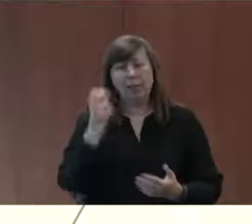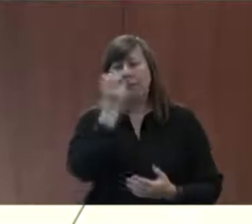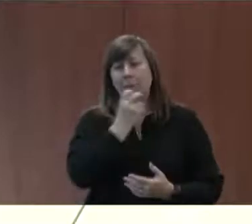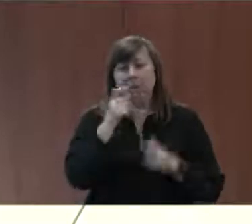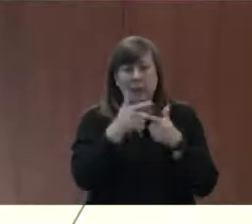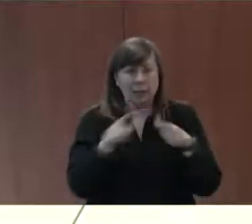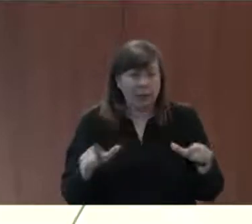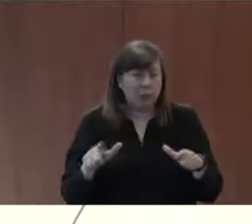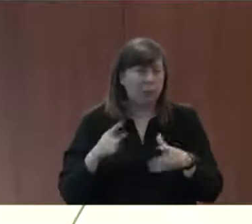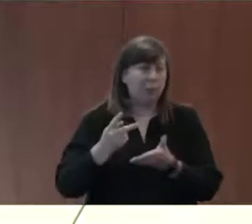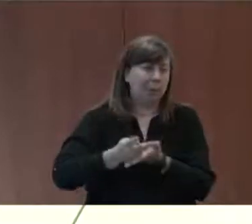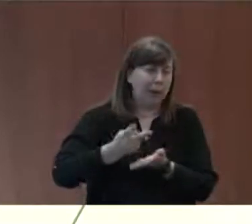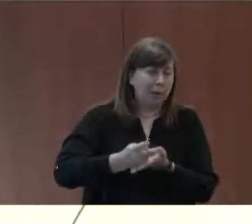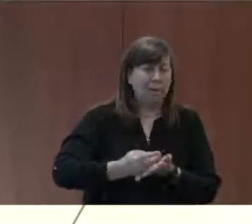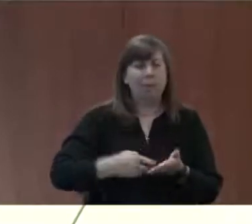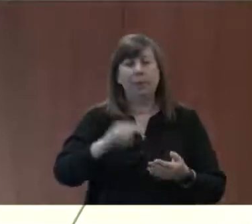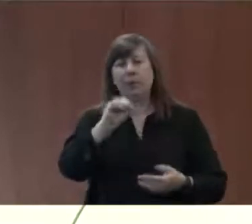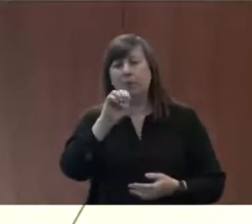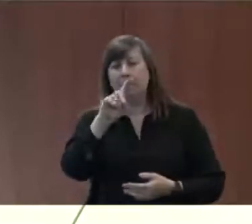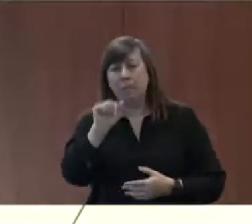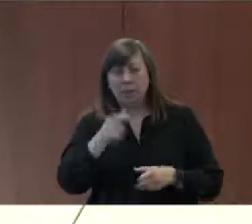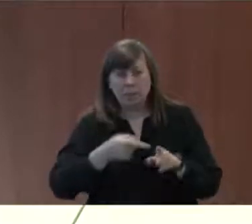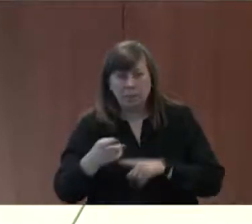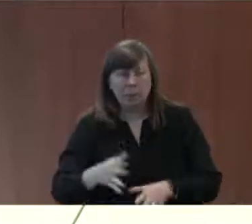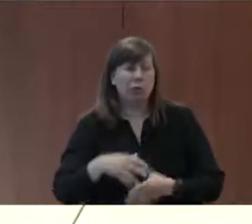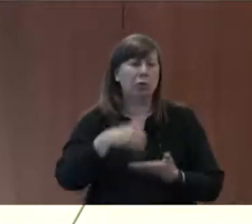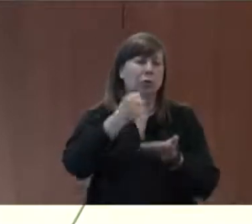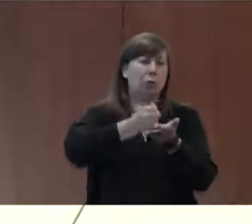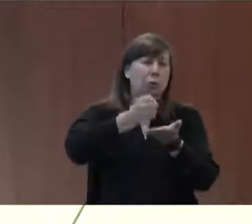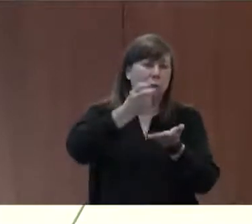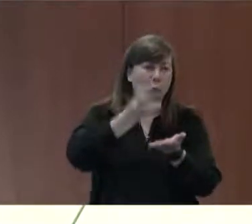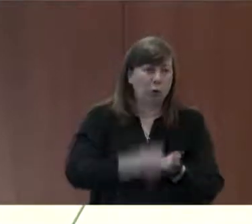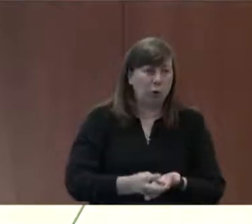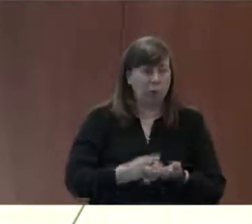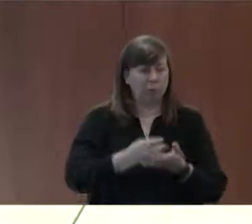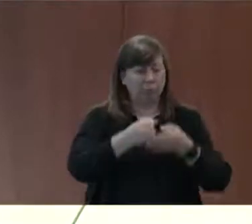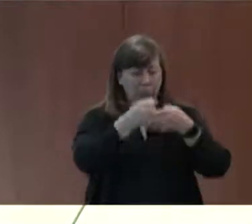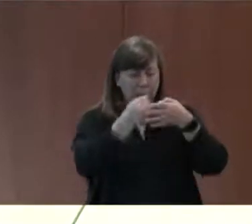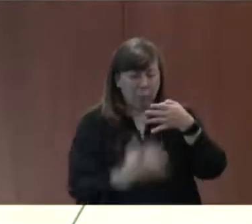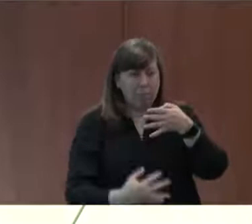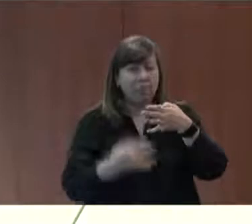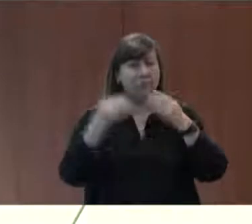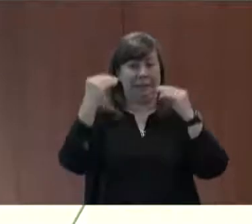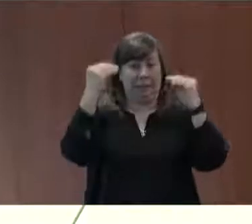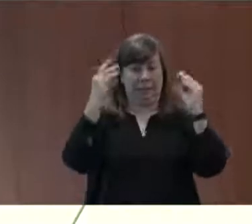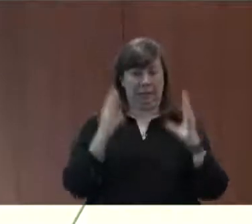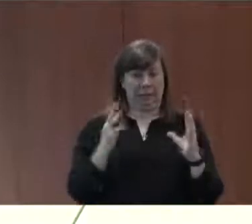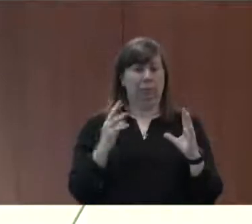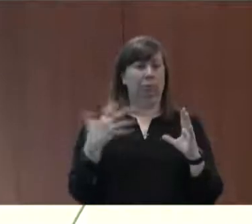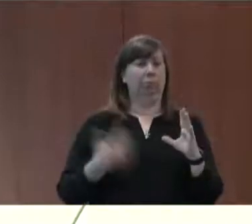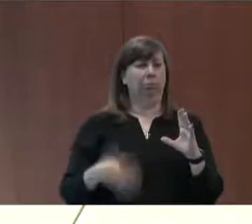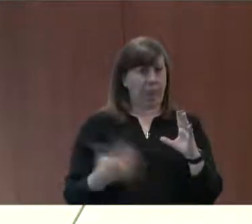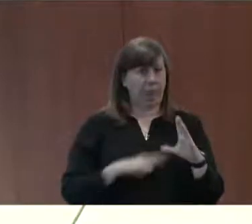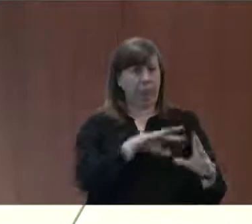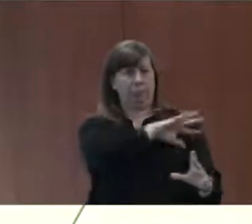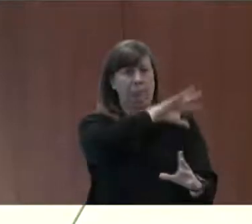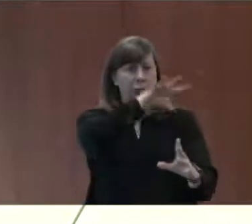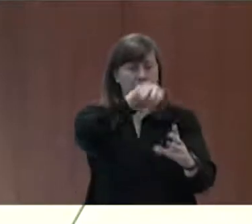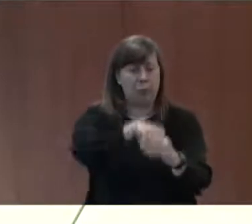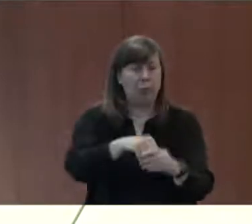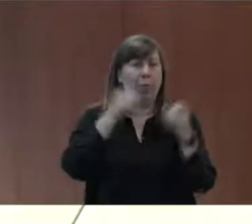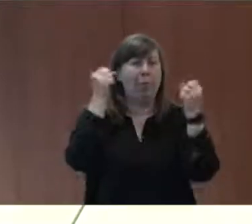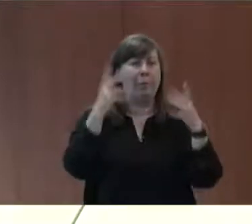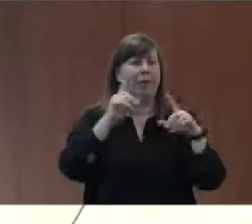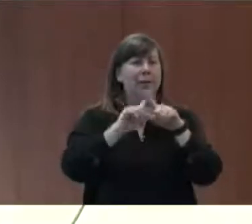speech language pathologists, media specialists, social workers. So teacher is expanded to include